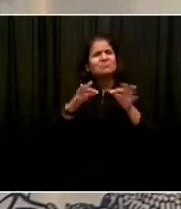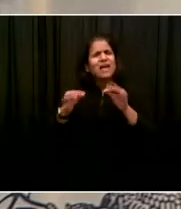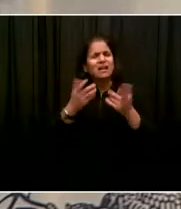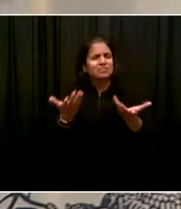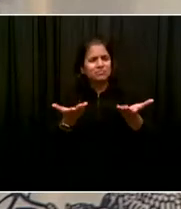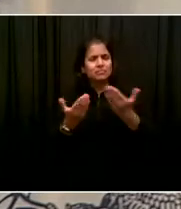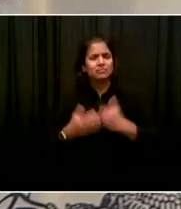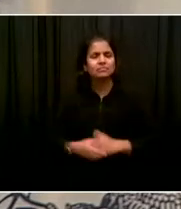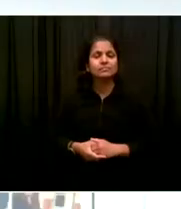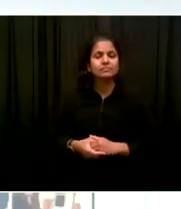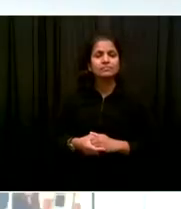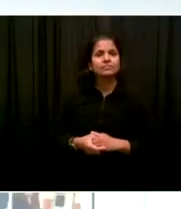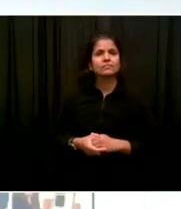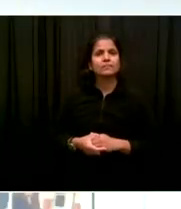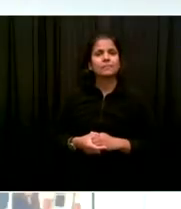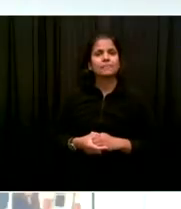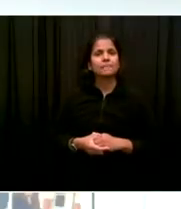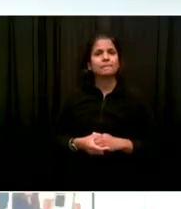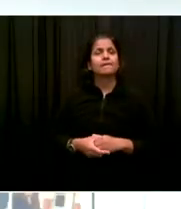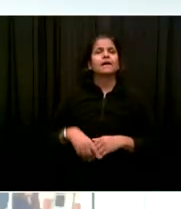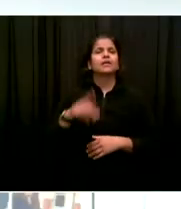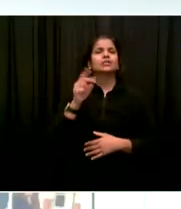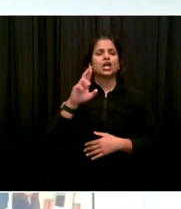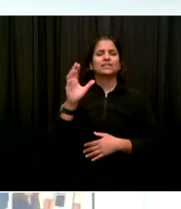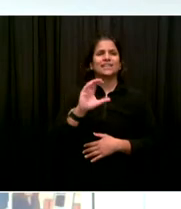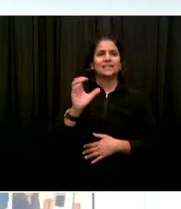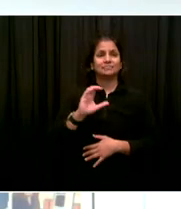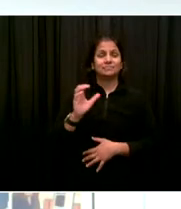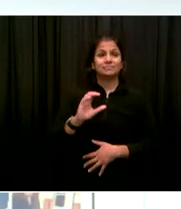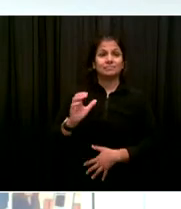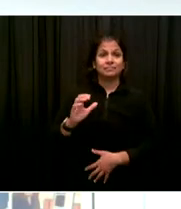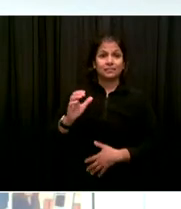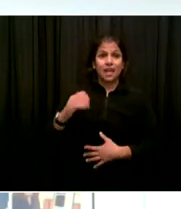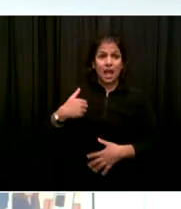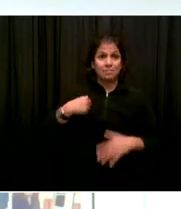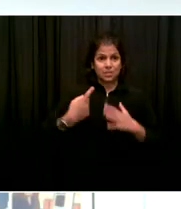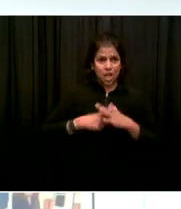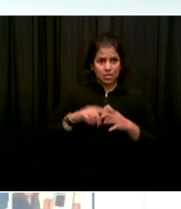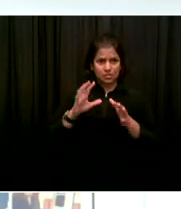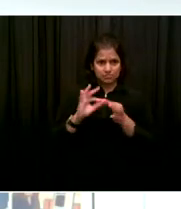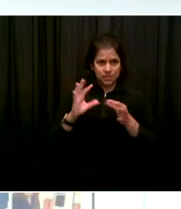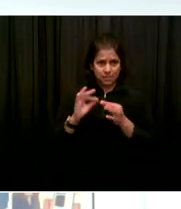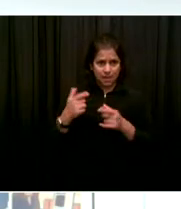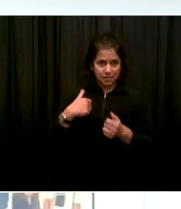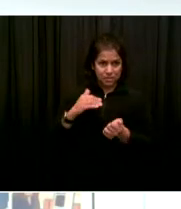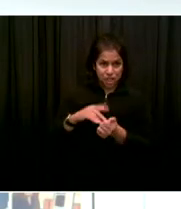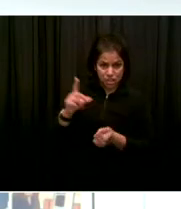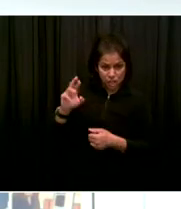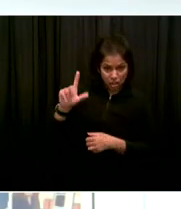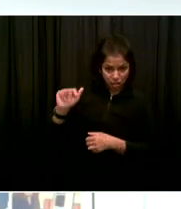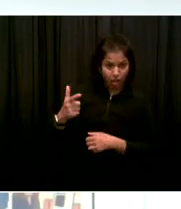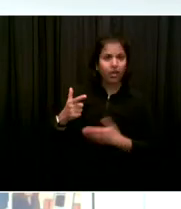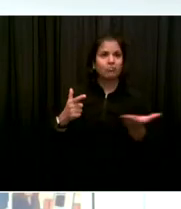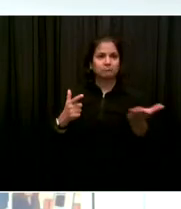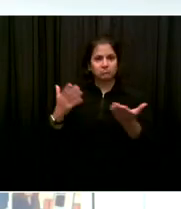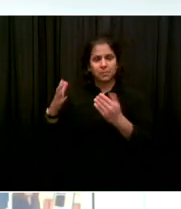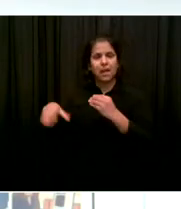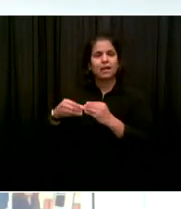Certainly. Well, I'll start, sir, and Dr. Long may have something to add here as well. But briefly, by assembly